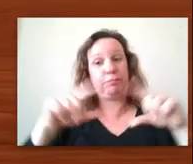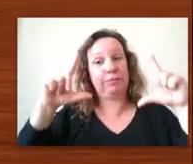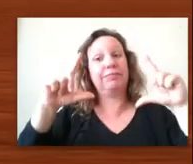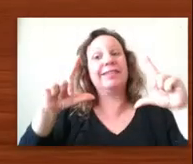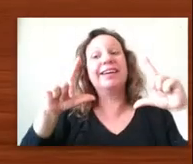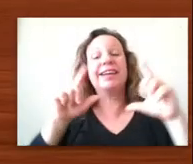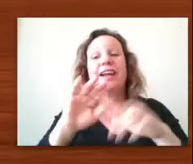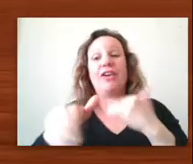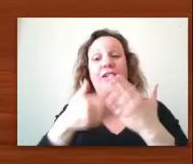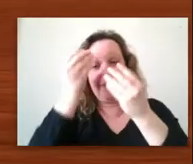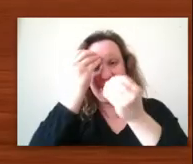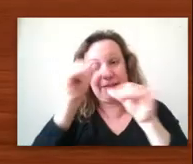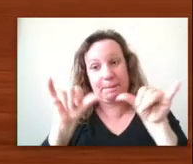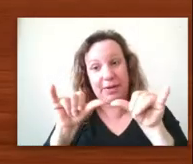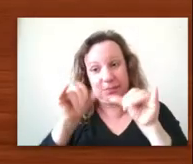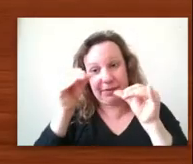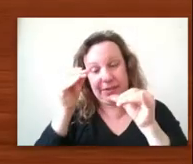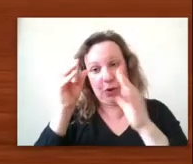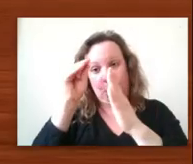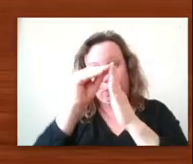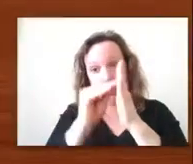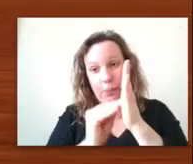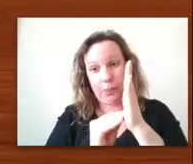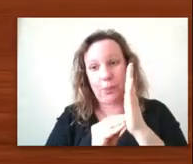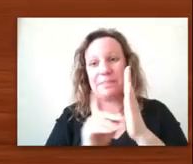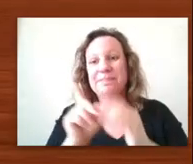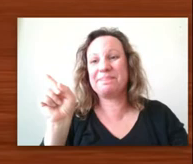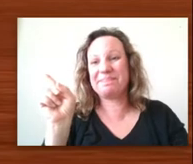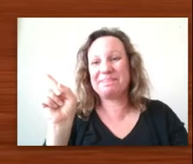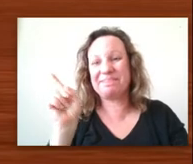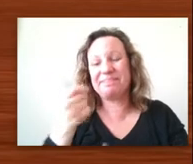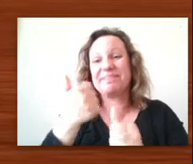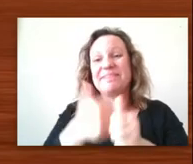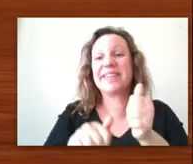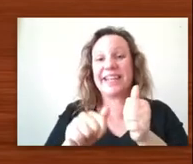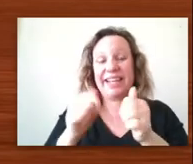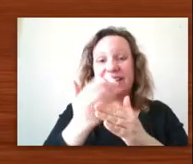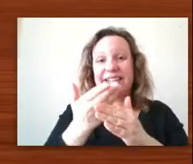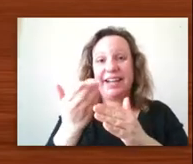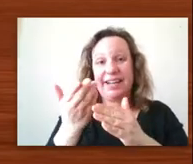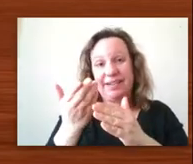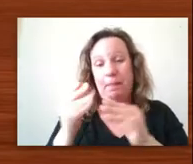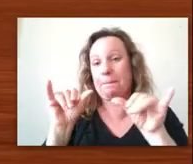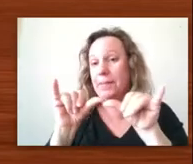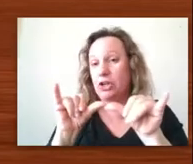our measurements included on this board. Each number is a measurement of the length of an object.